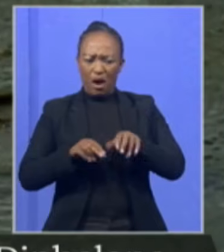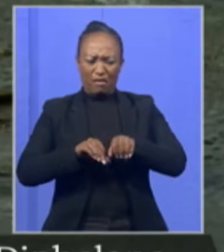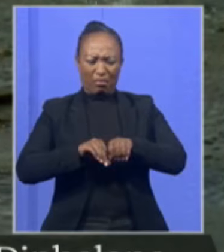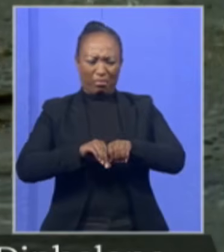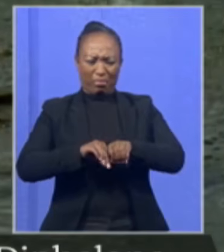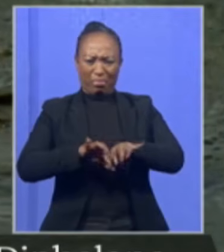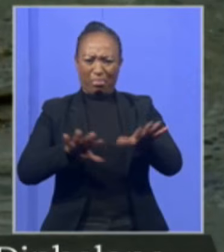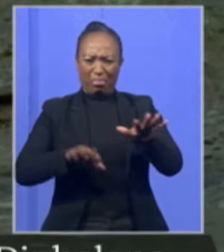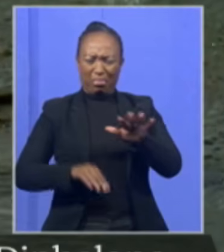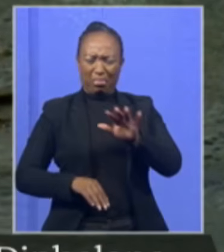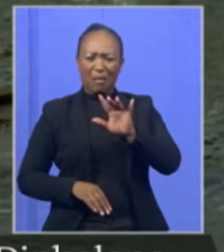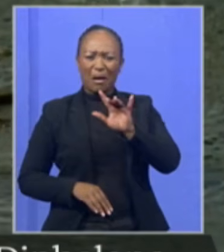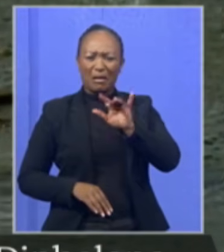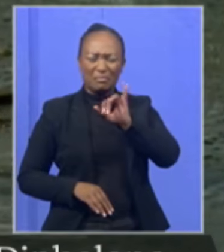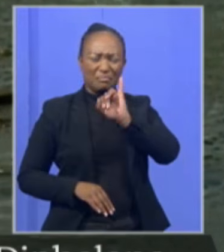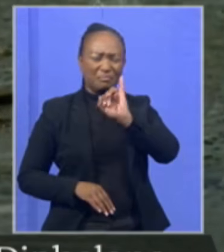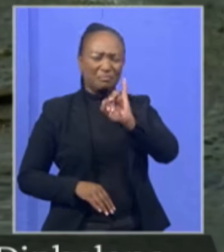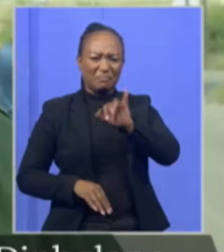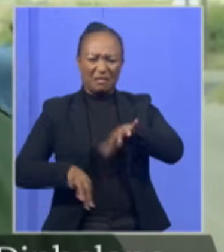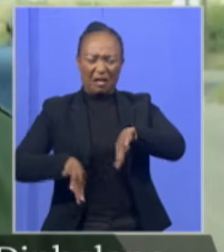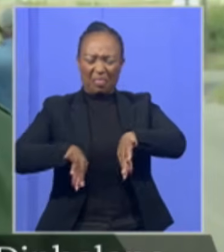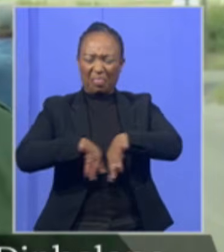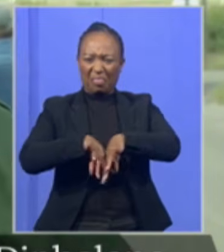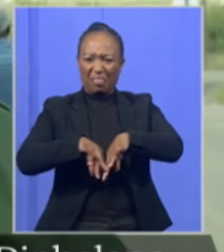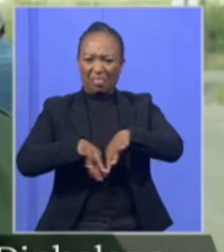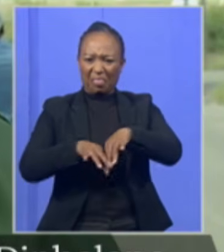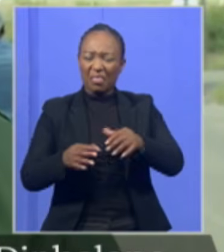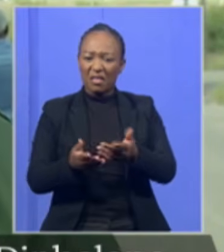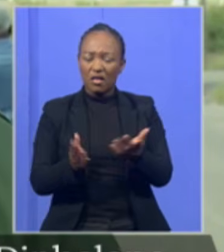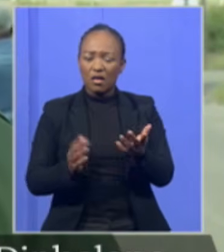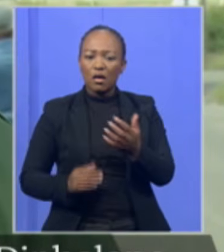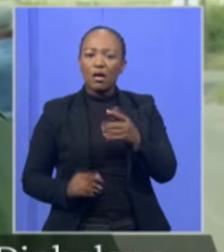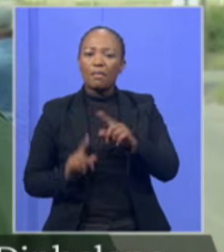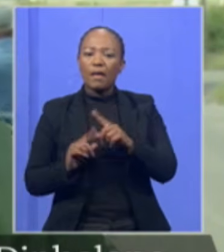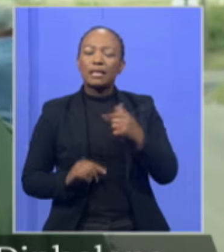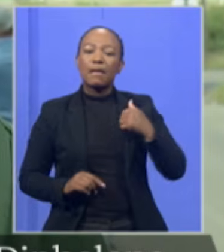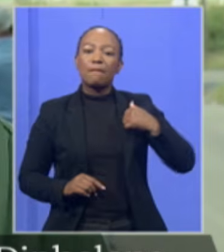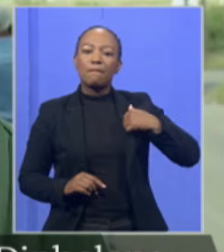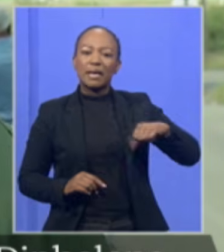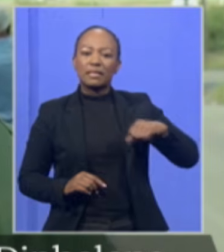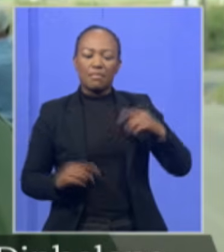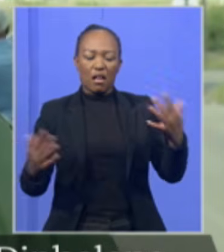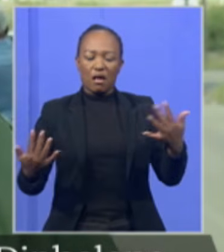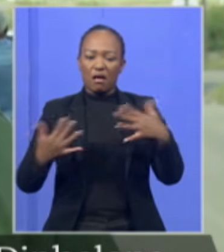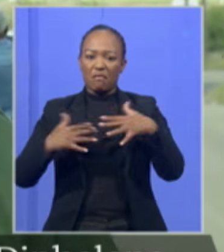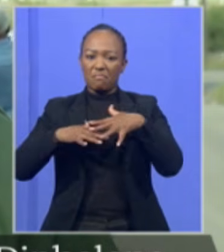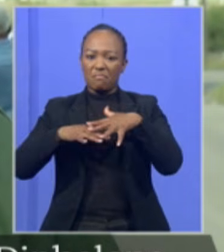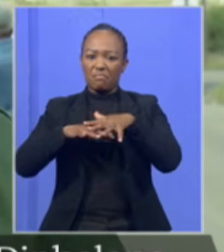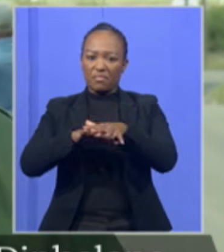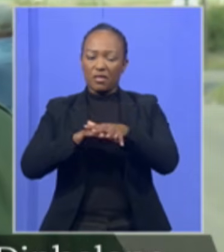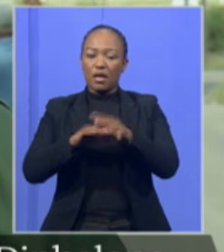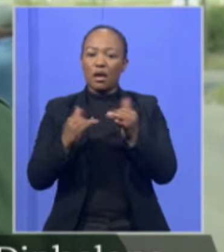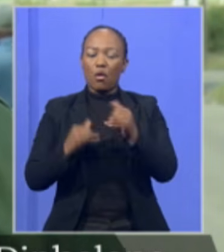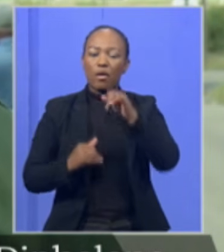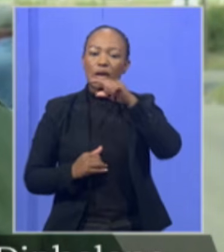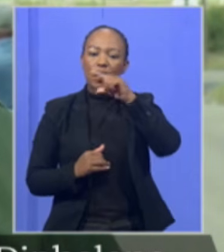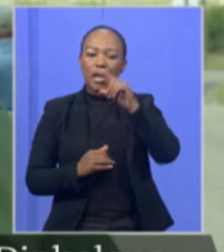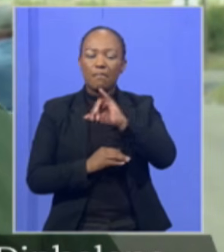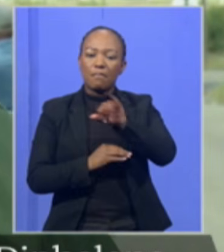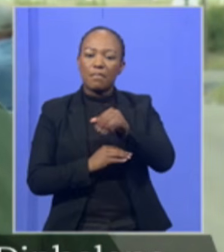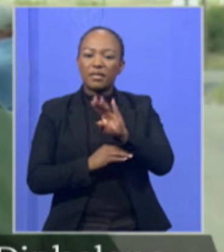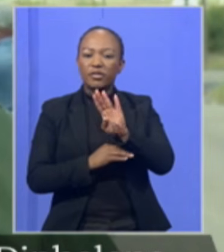go maswe, mme mara re na le masepala o kopantsweng o leng JB Max. But gone